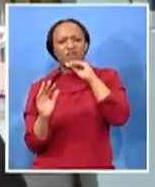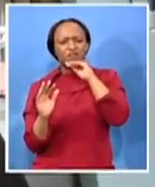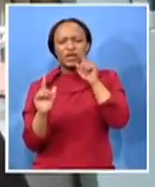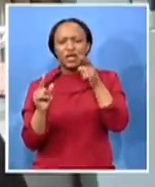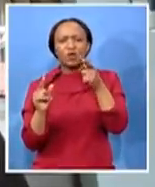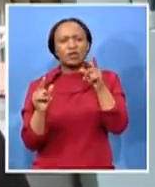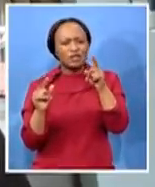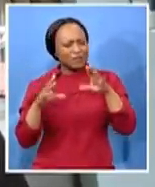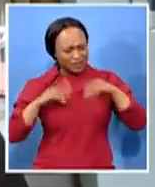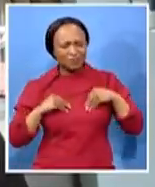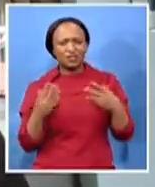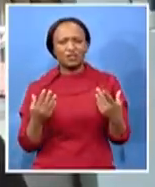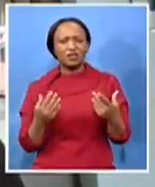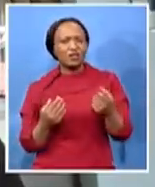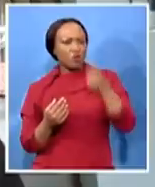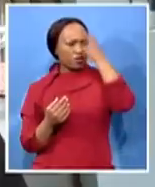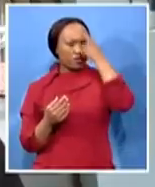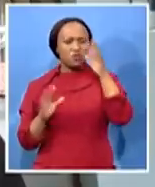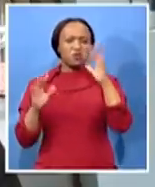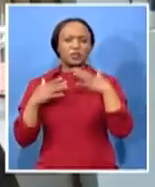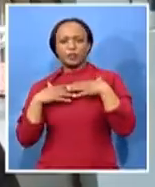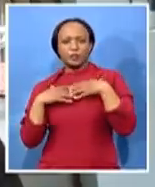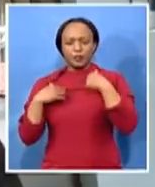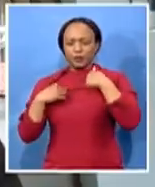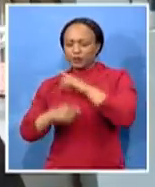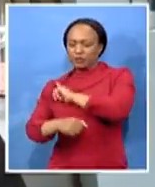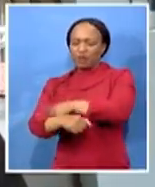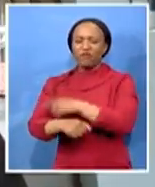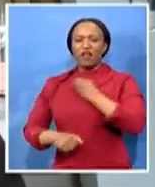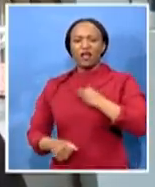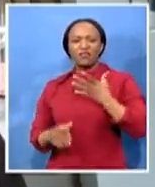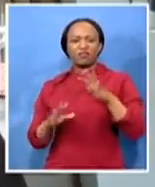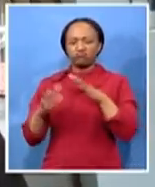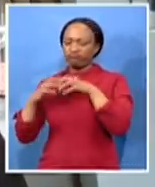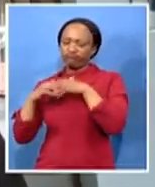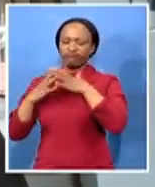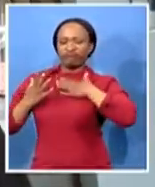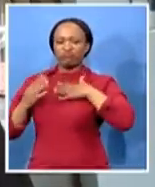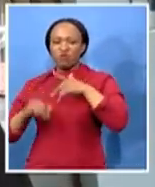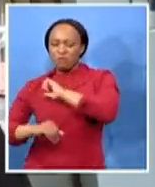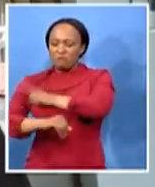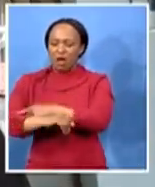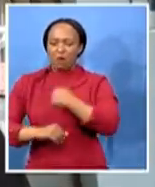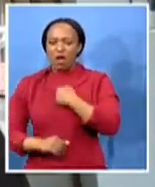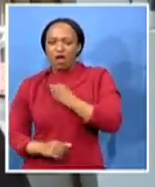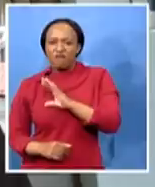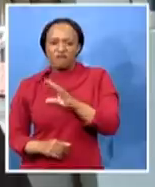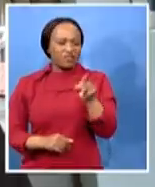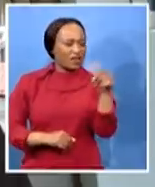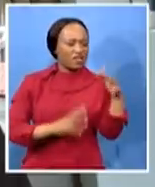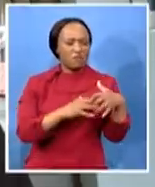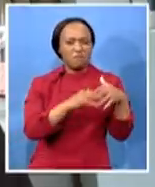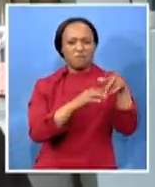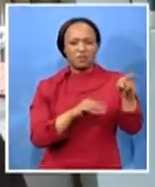a little bit of weight, one way or another, wants to form something for him or herself. And again, some people might say, is it about the self or is it